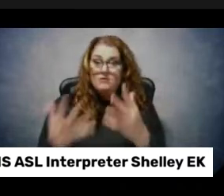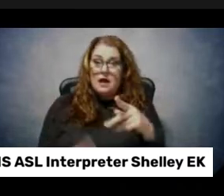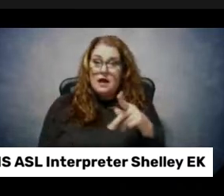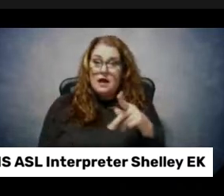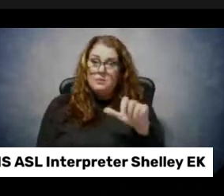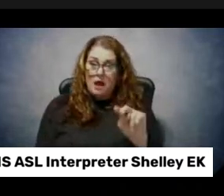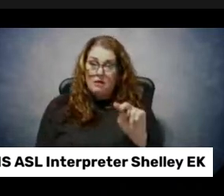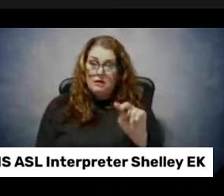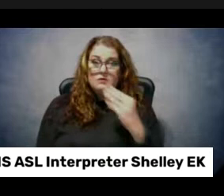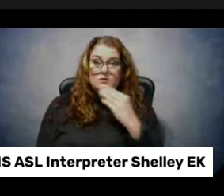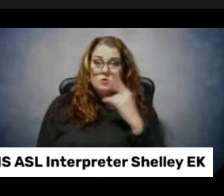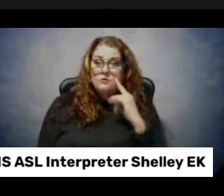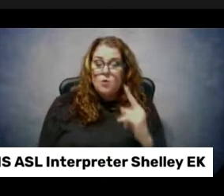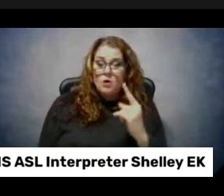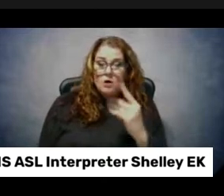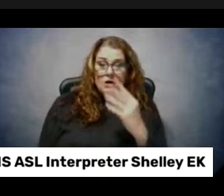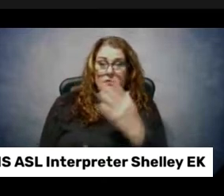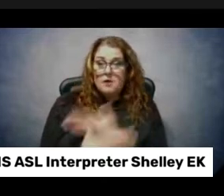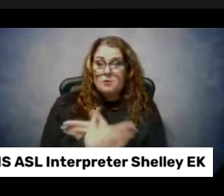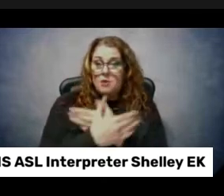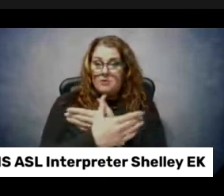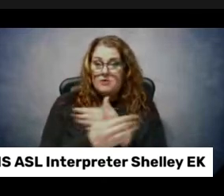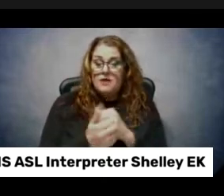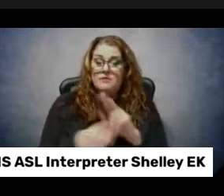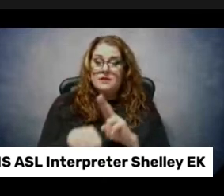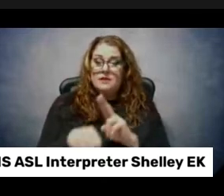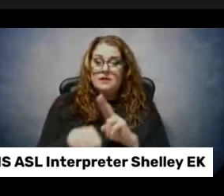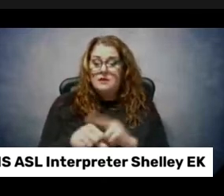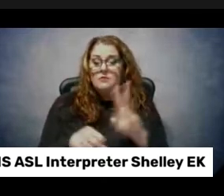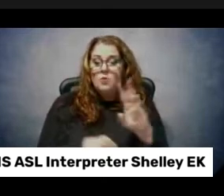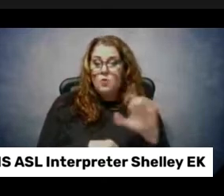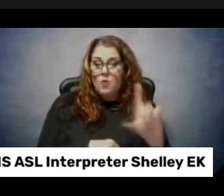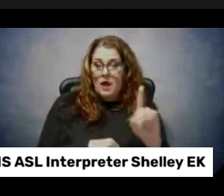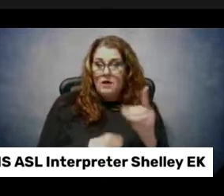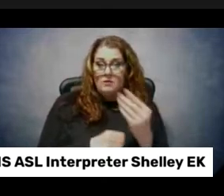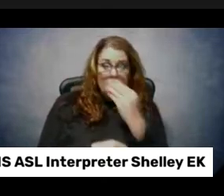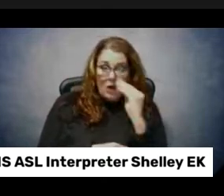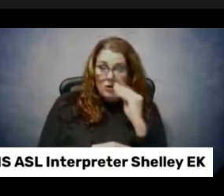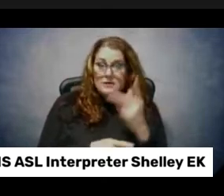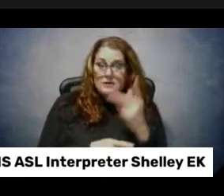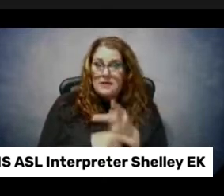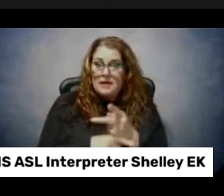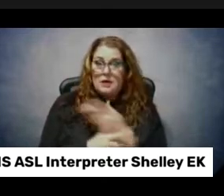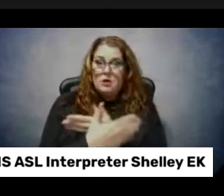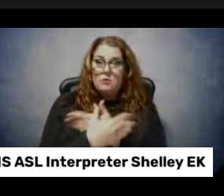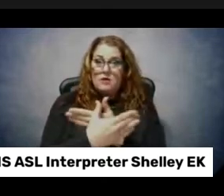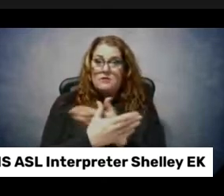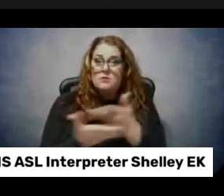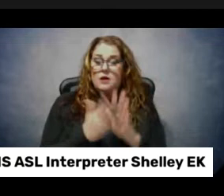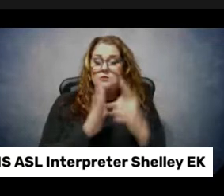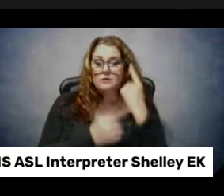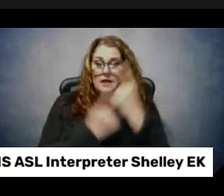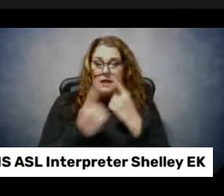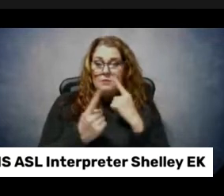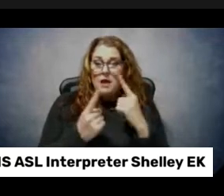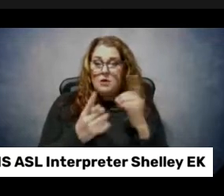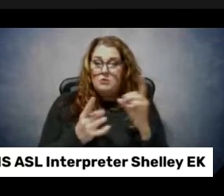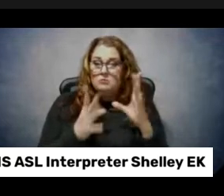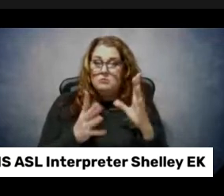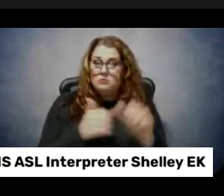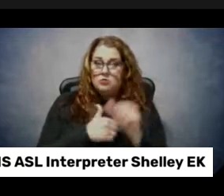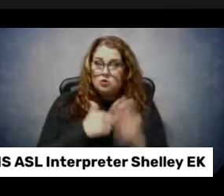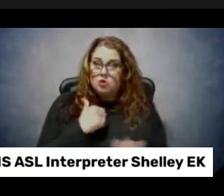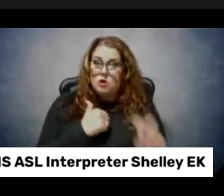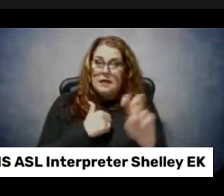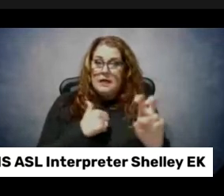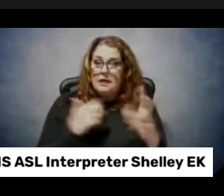food for the butterflies in the form of native wildflowers. Caring for butterflies is a way to reflect on the perilous journeys undertaken